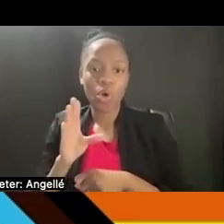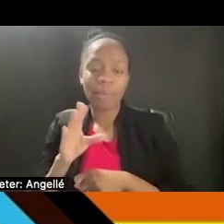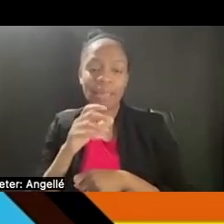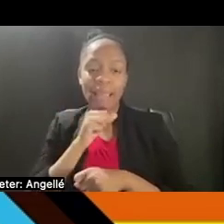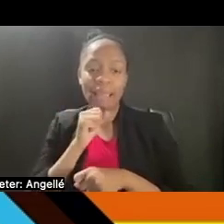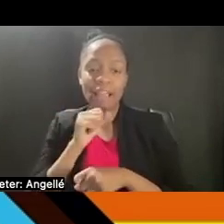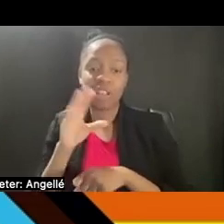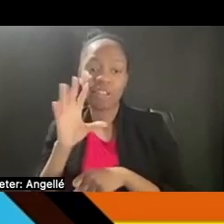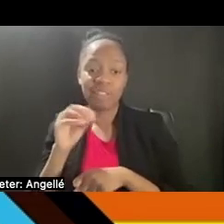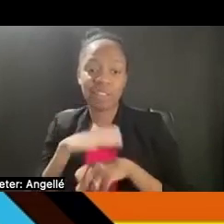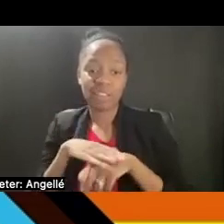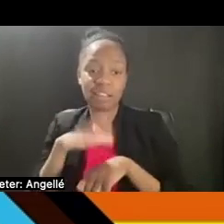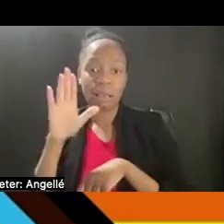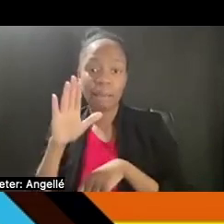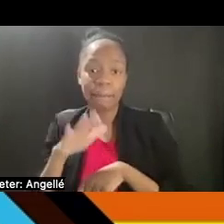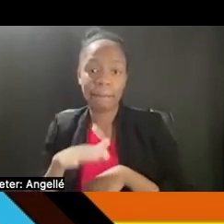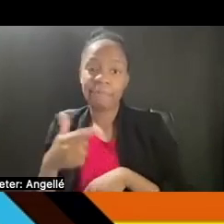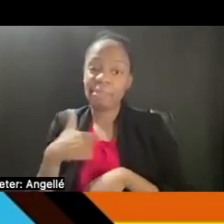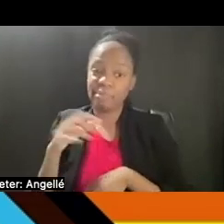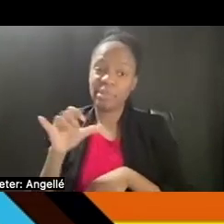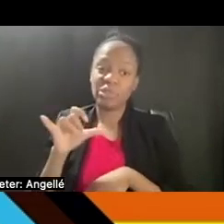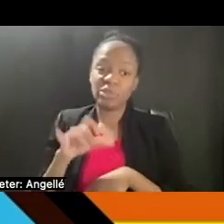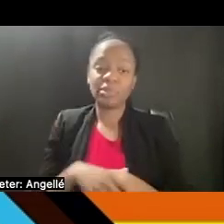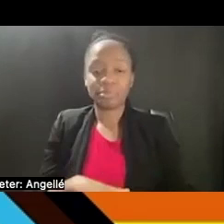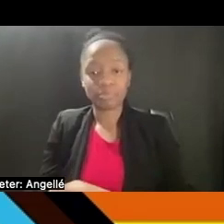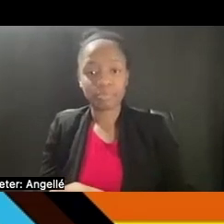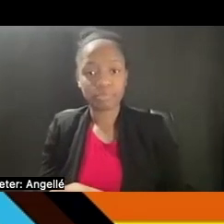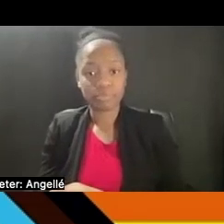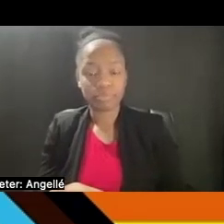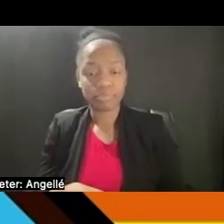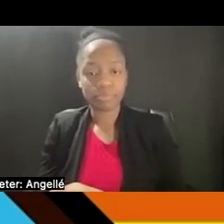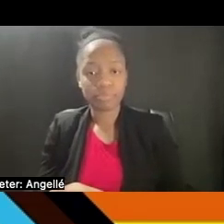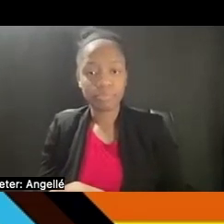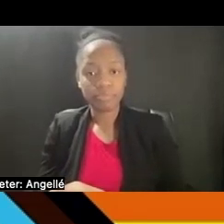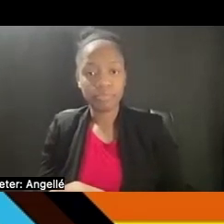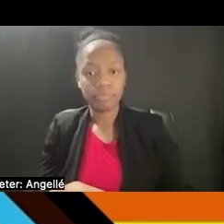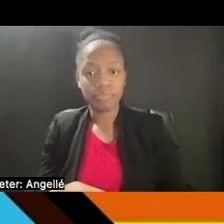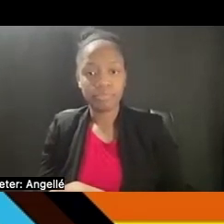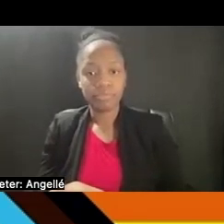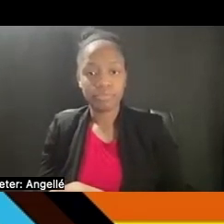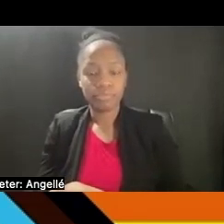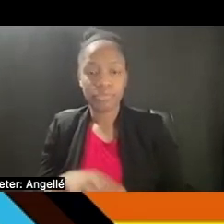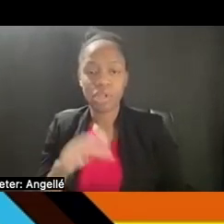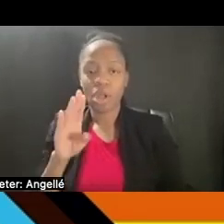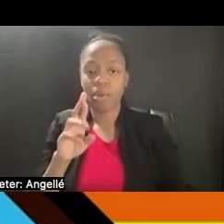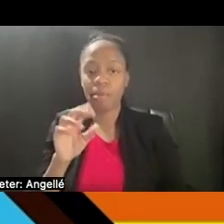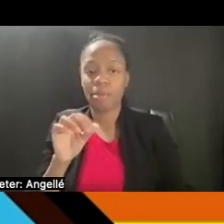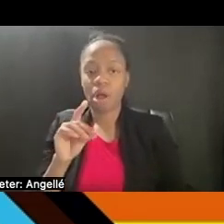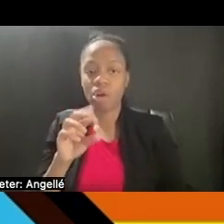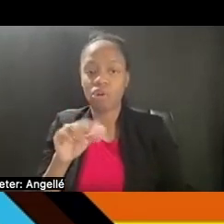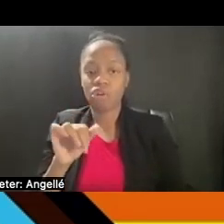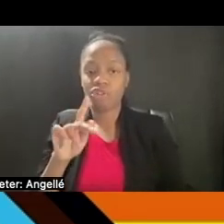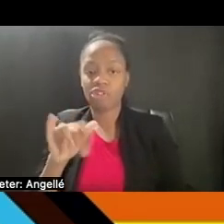older. I'll be there. So um, Broderick, what's working in your